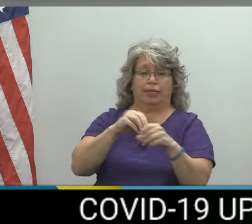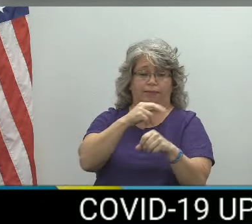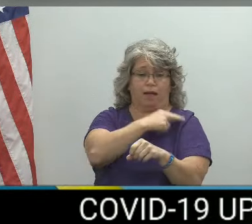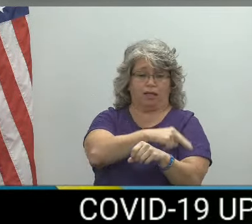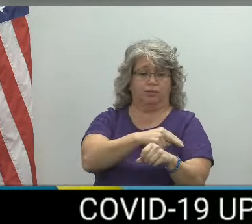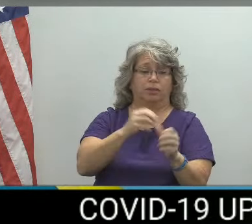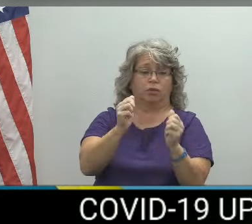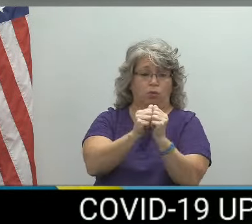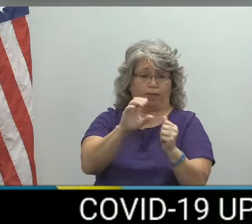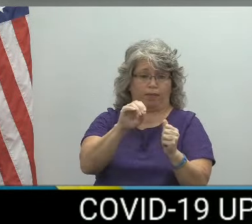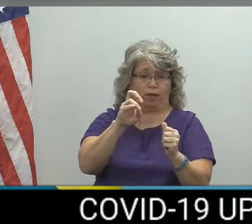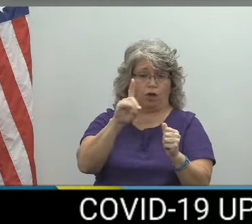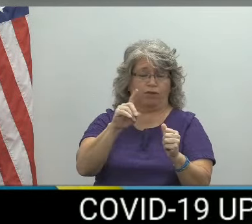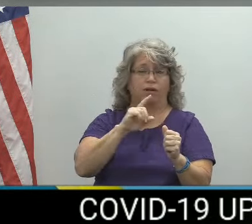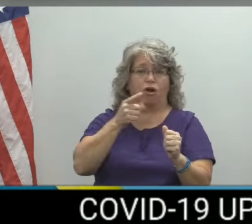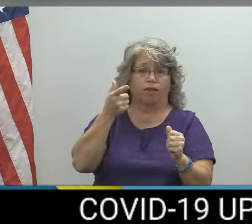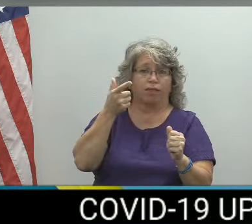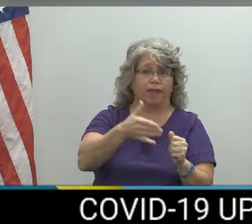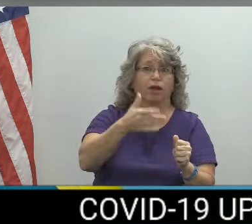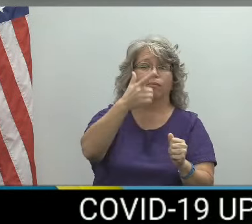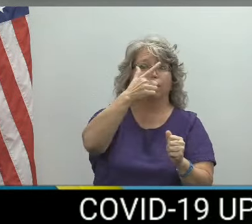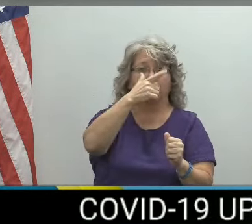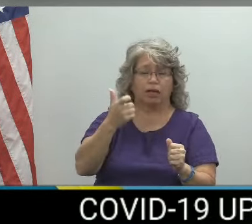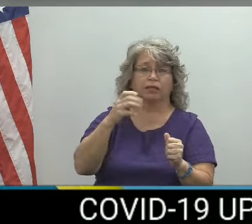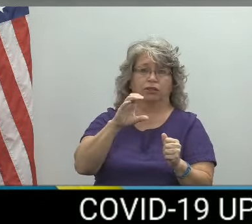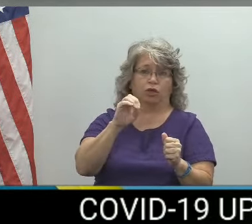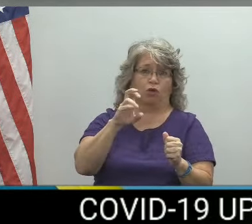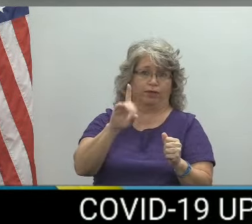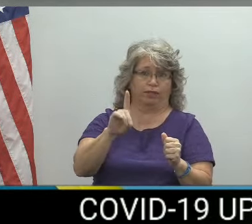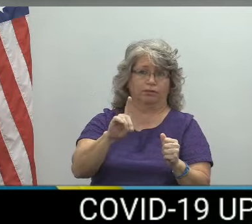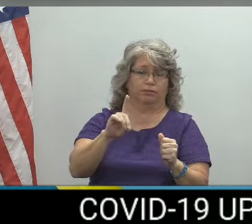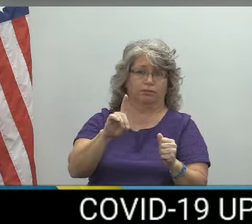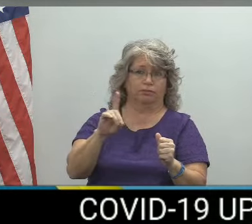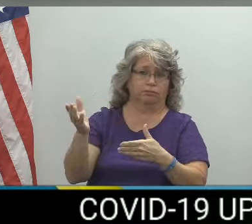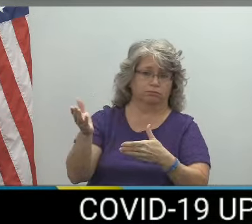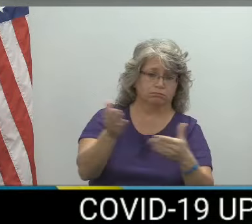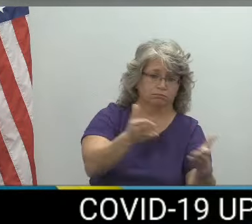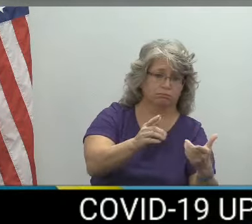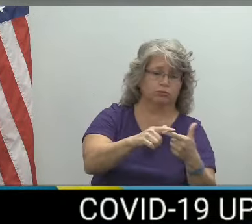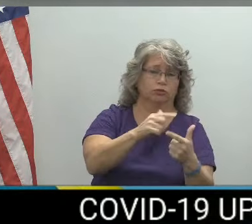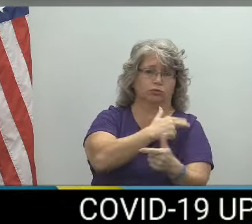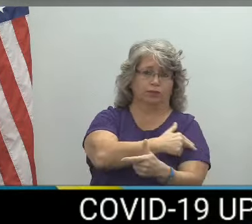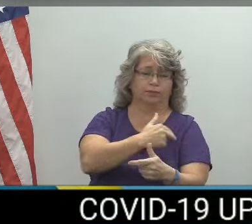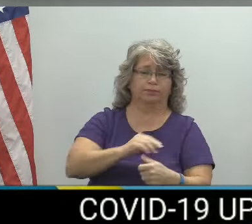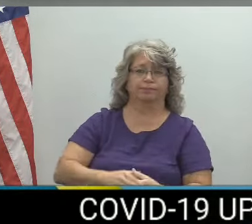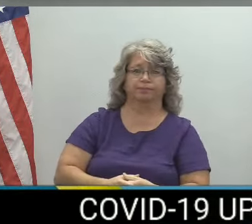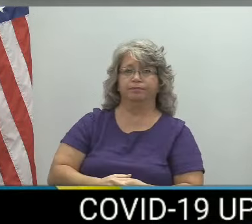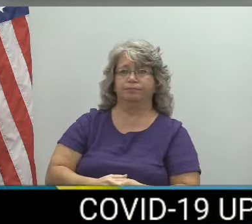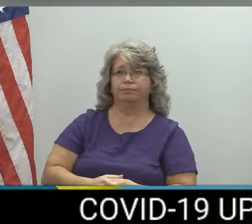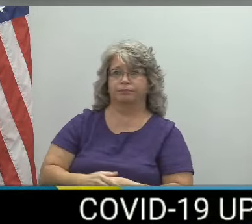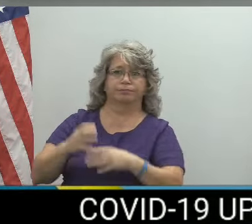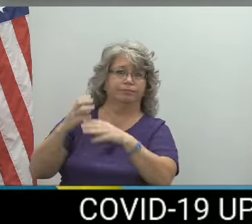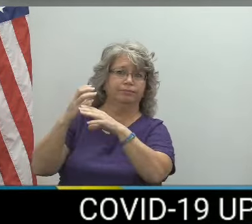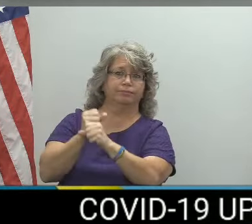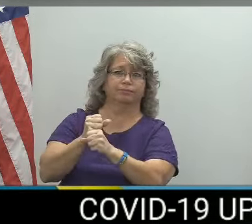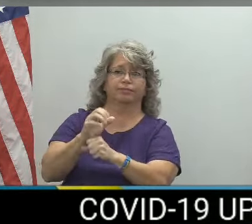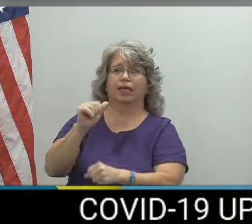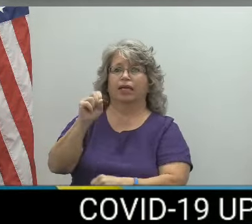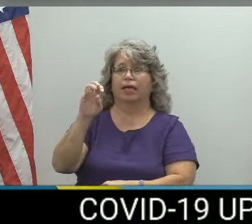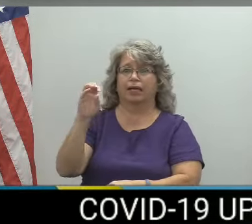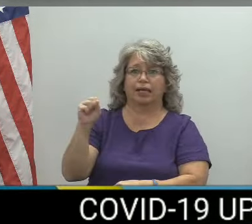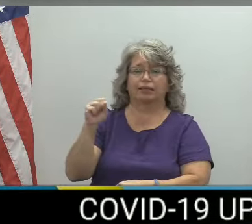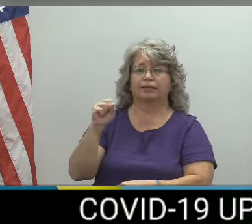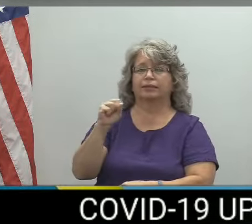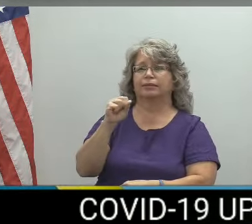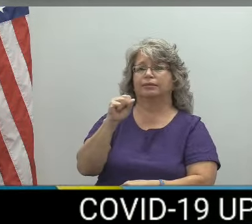that's the best information that I have for you right now. Next slide. Okay, so in summary, cases and hospitalizations, they're